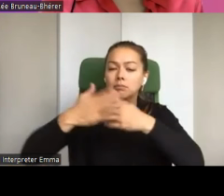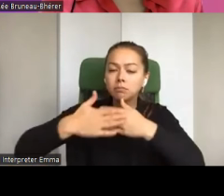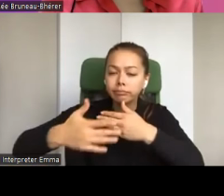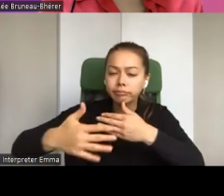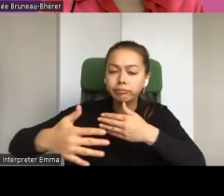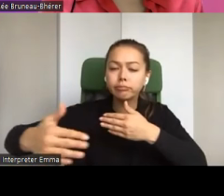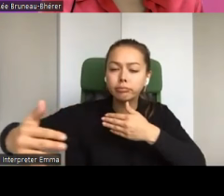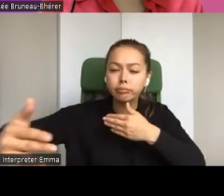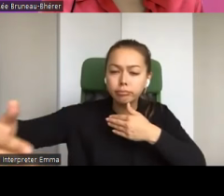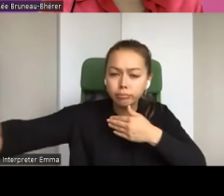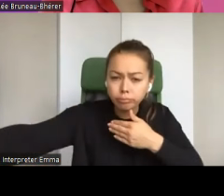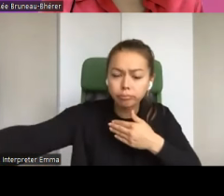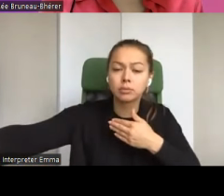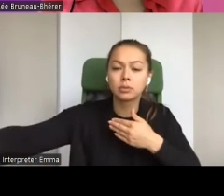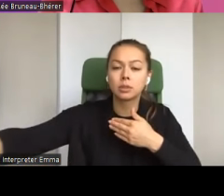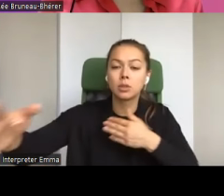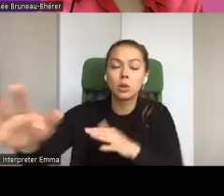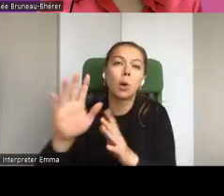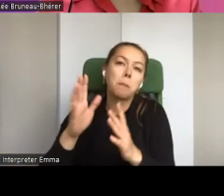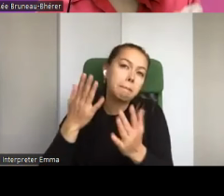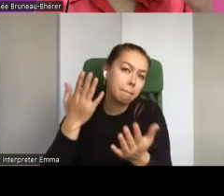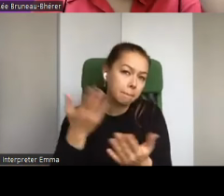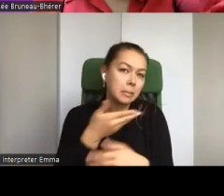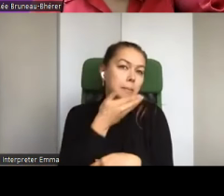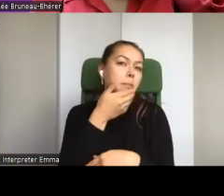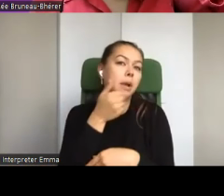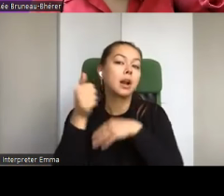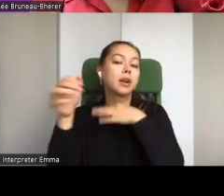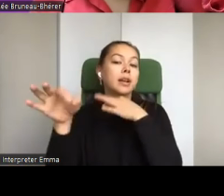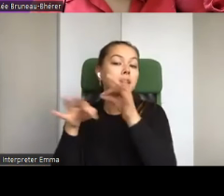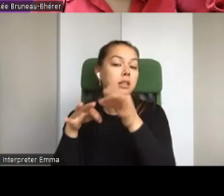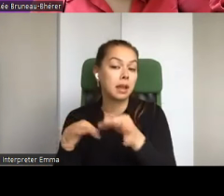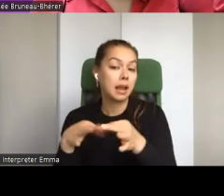is children who